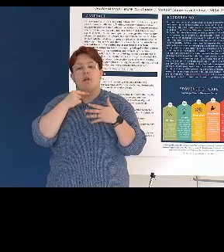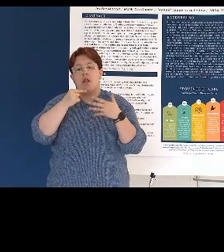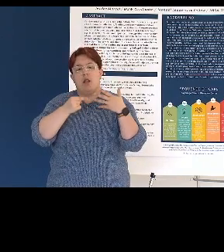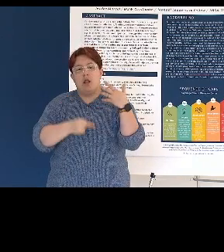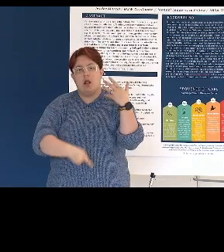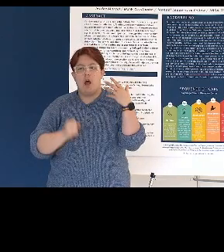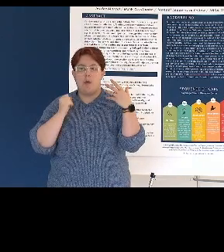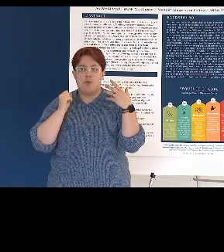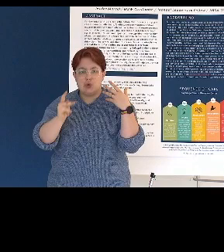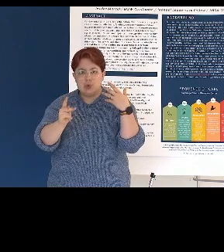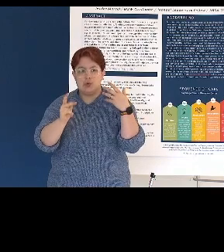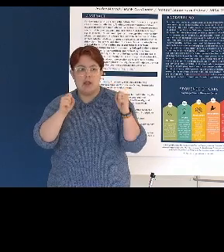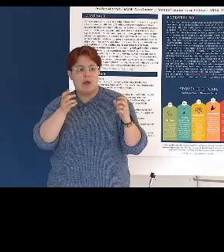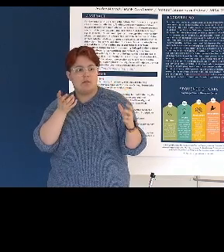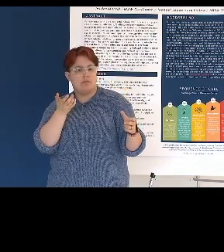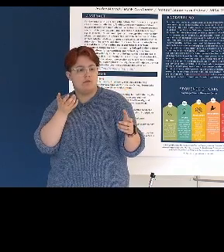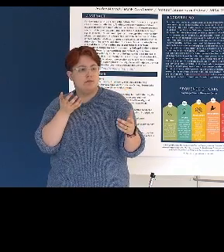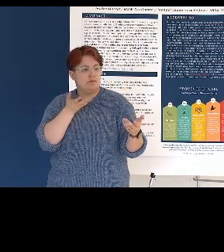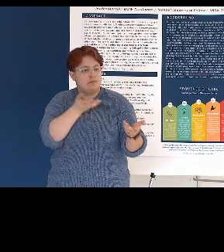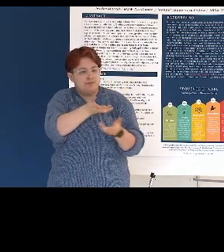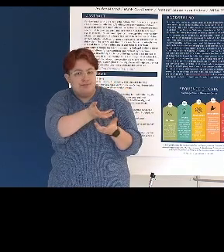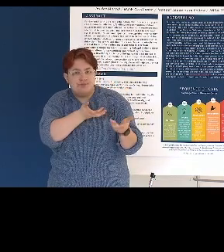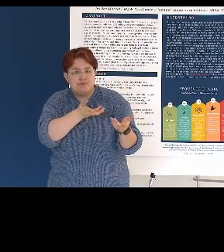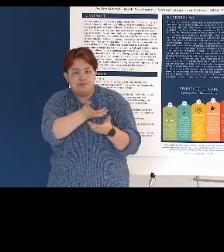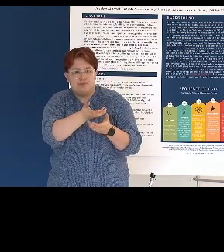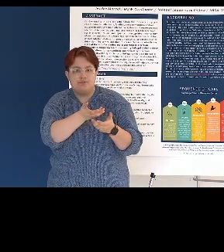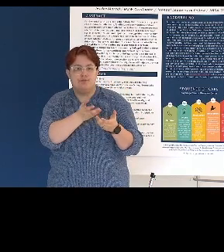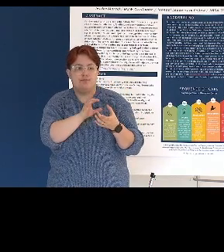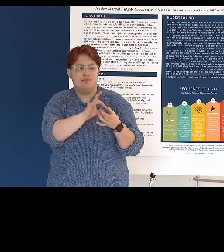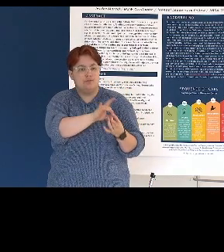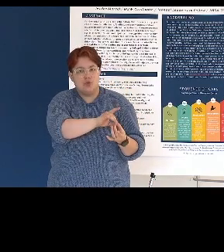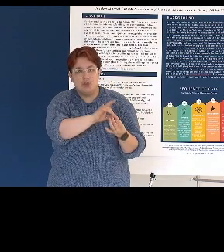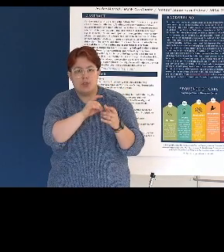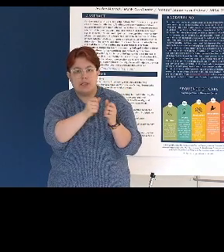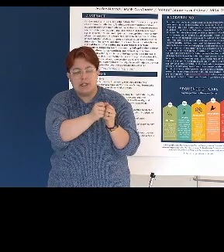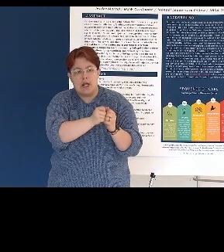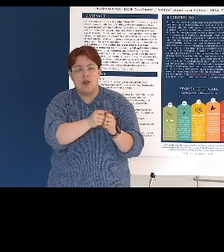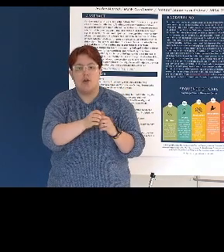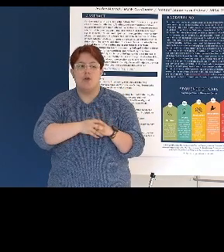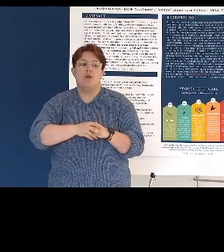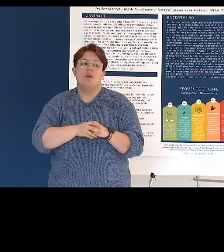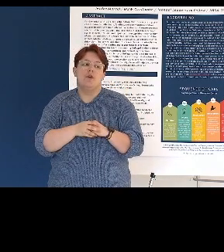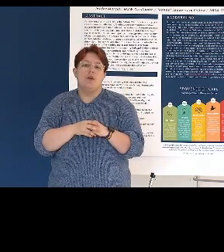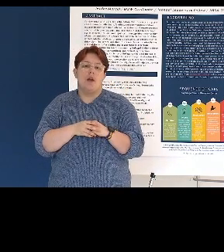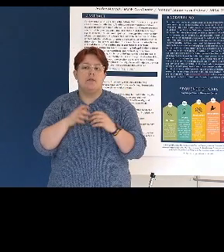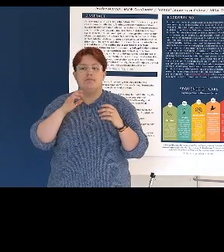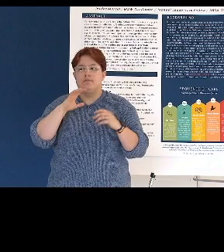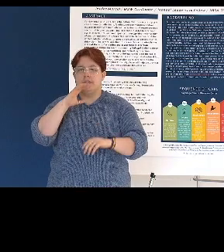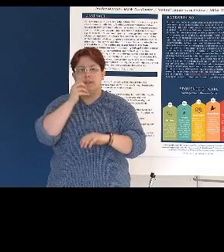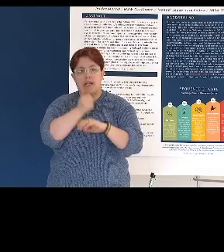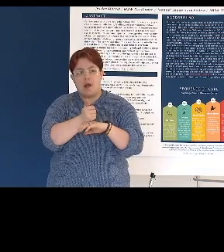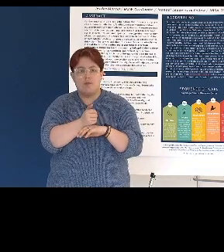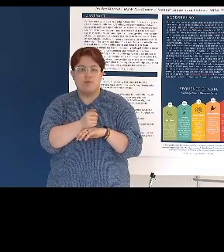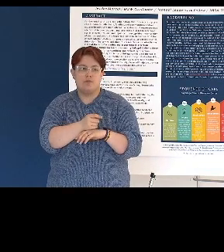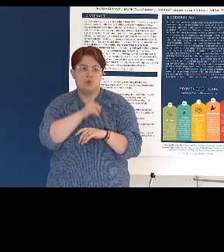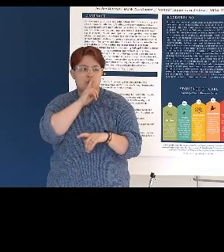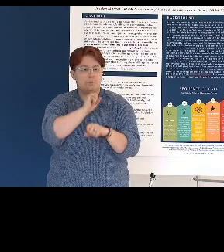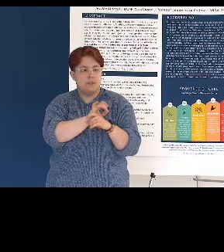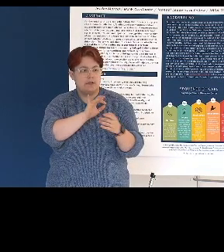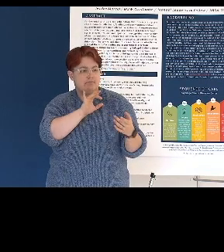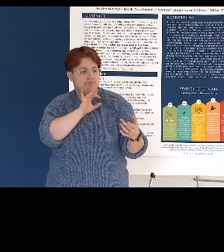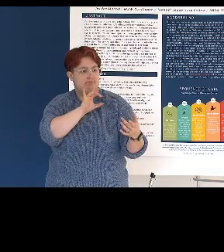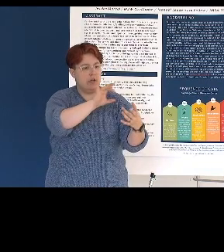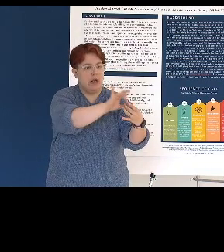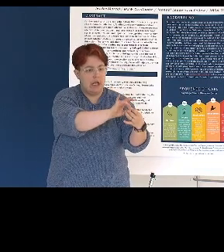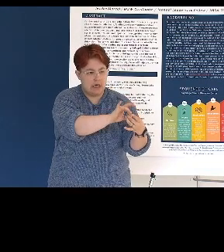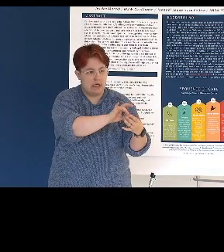to mutually invest in each other, to be a part of each other's growth and well-being, as well as to create some authentic touch points between field instructors and students